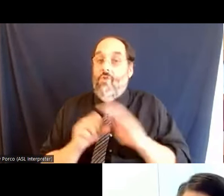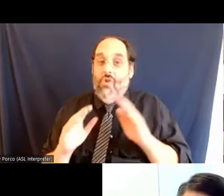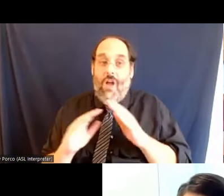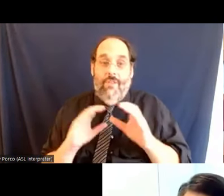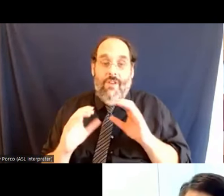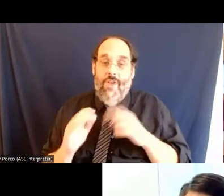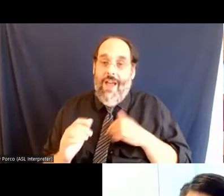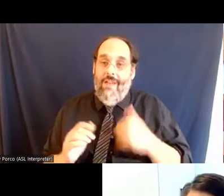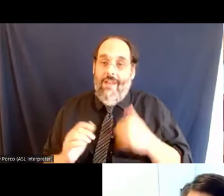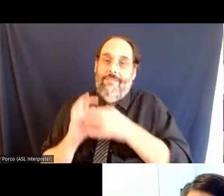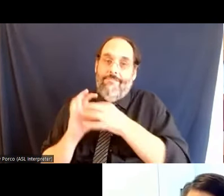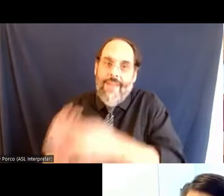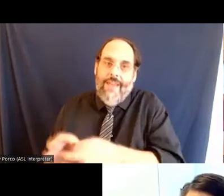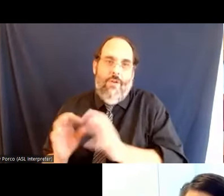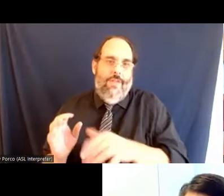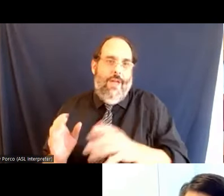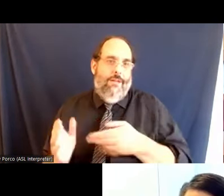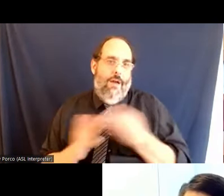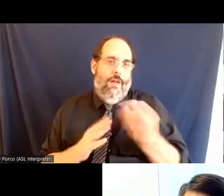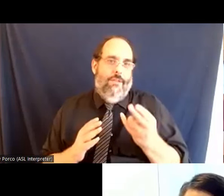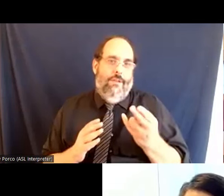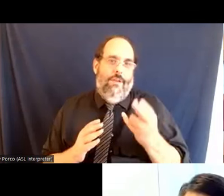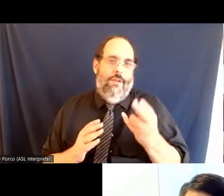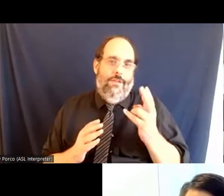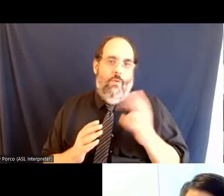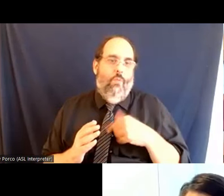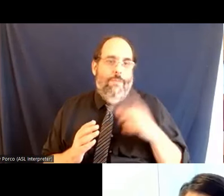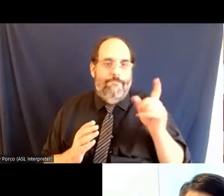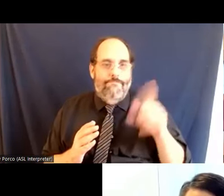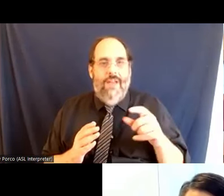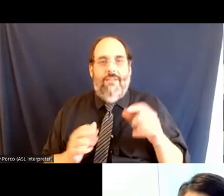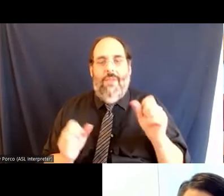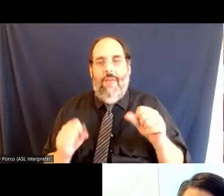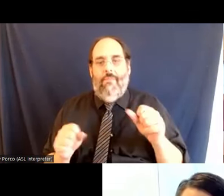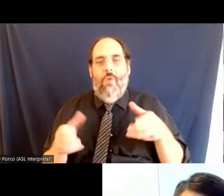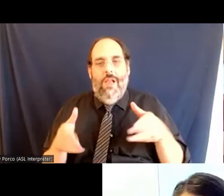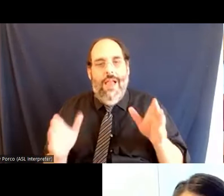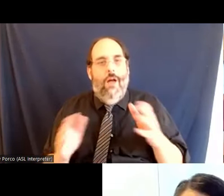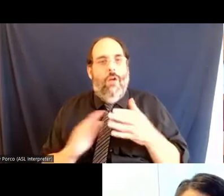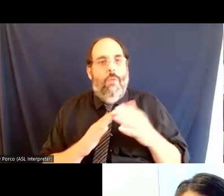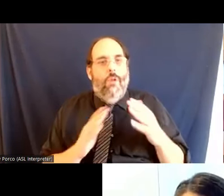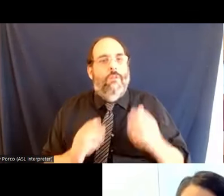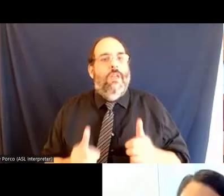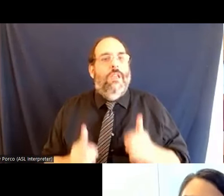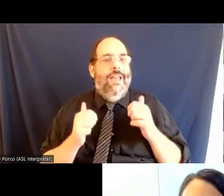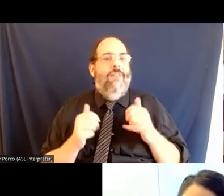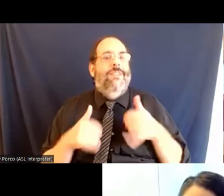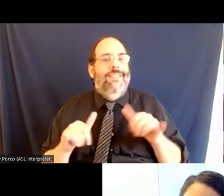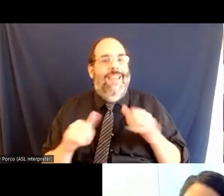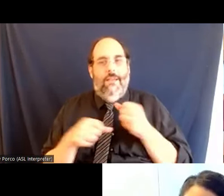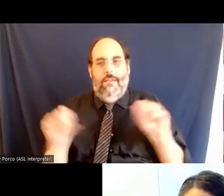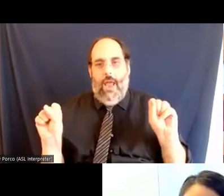having is grounded in that, frankly, and that is that we must be able to allow communities to live in safety.